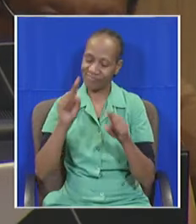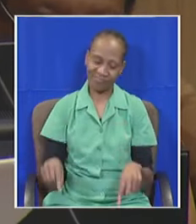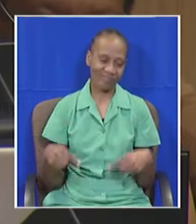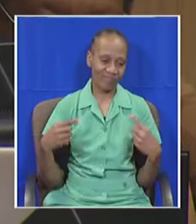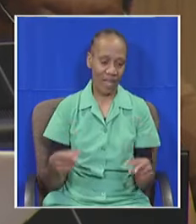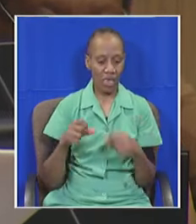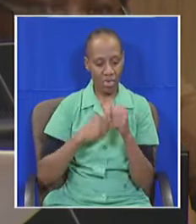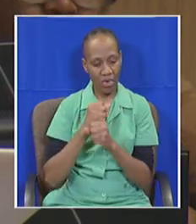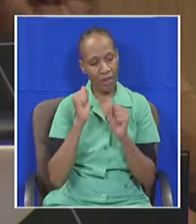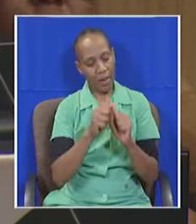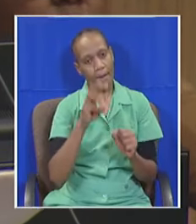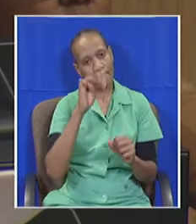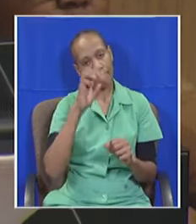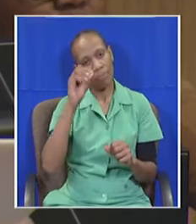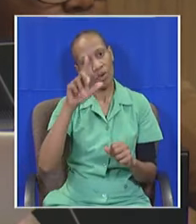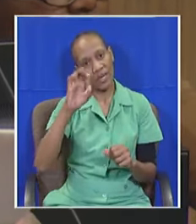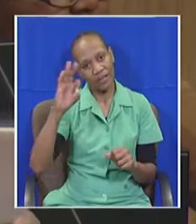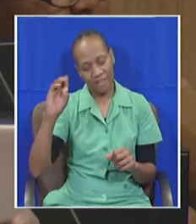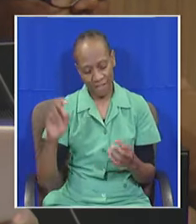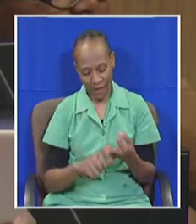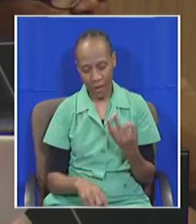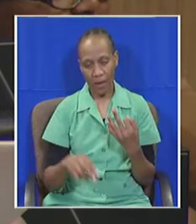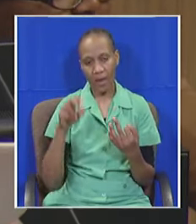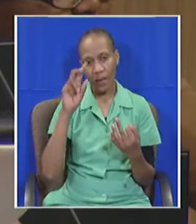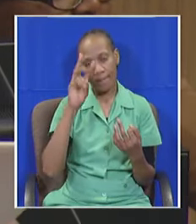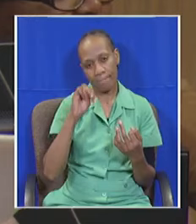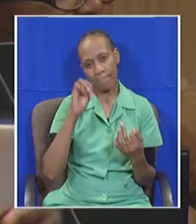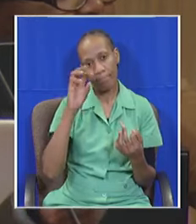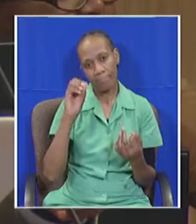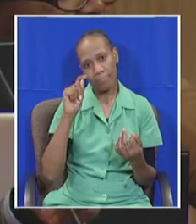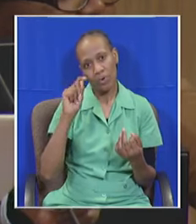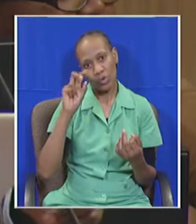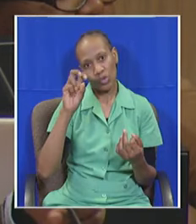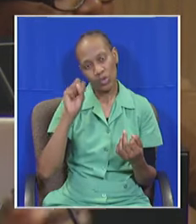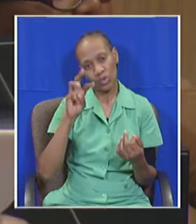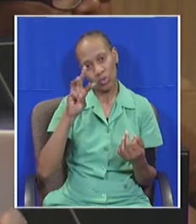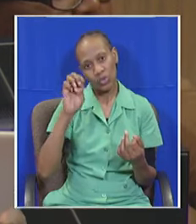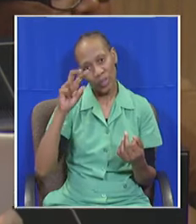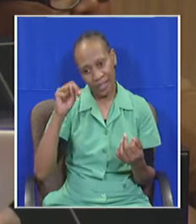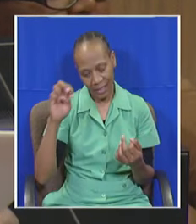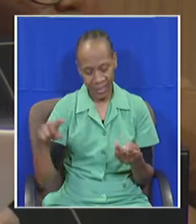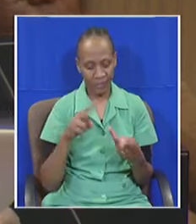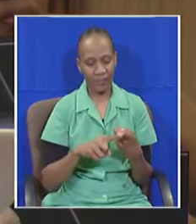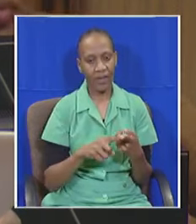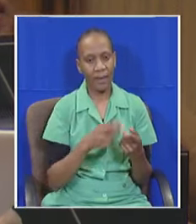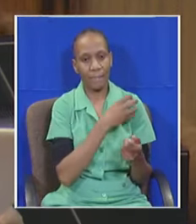Molefe, Khaudi Motsoeneng, Minister Bathabile Dlamini. We cannot associate these incompetent leaders with